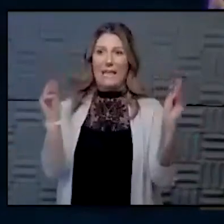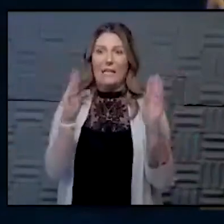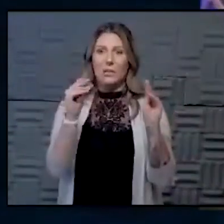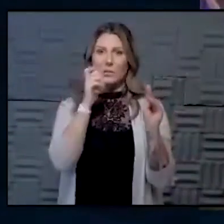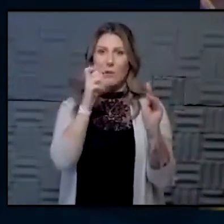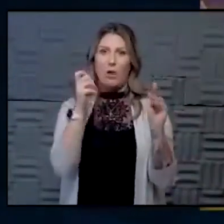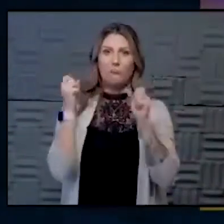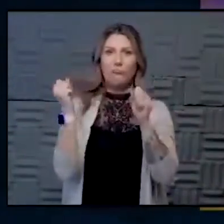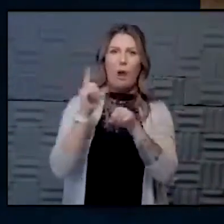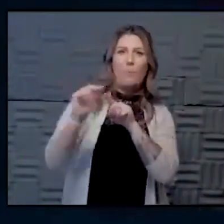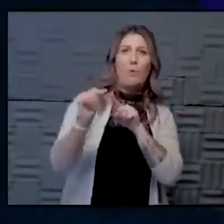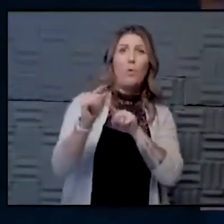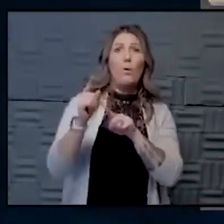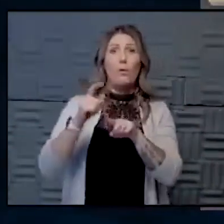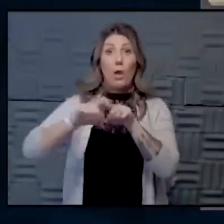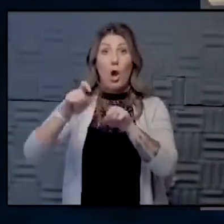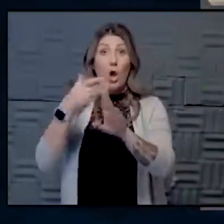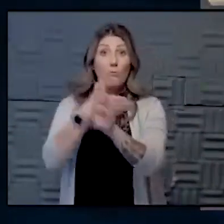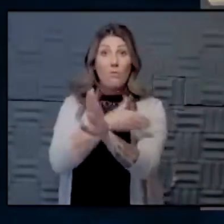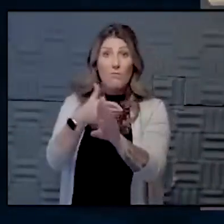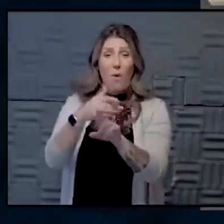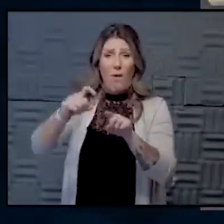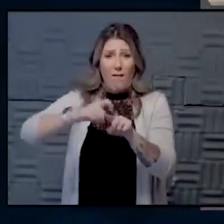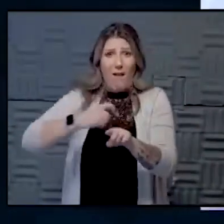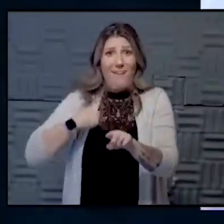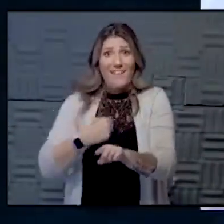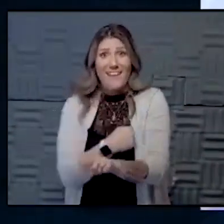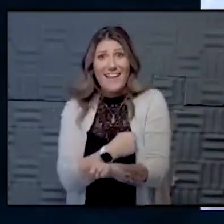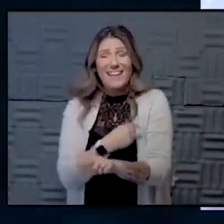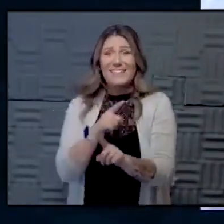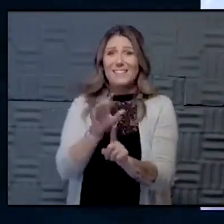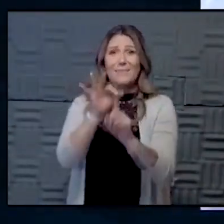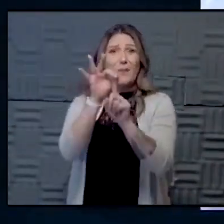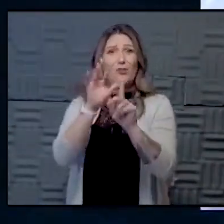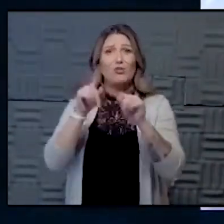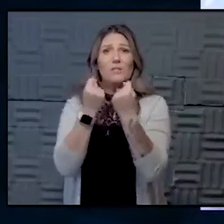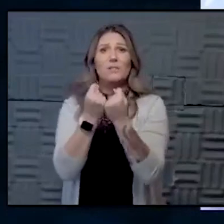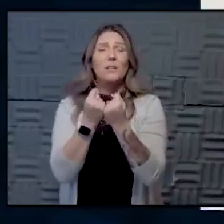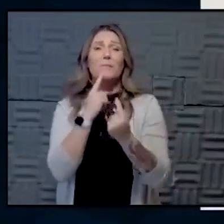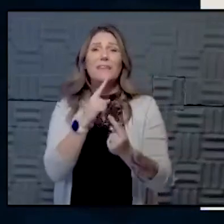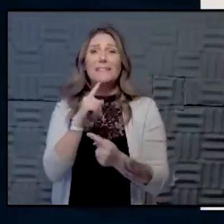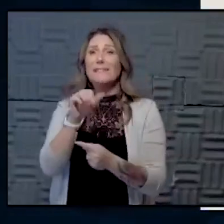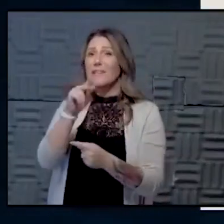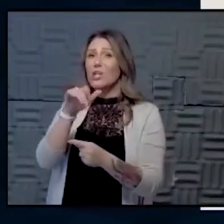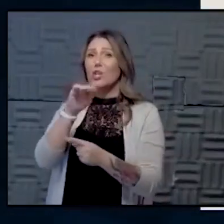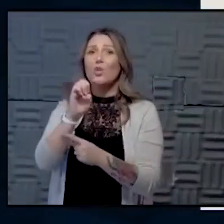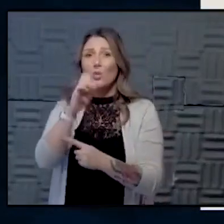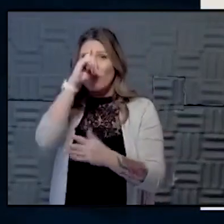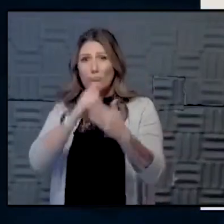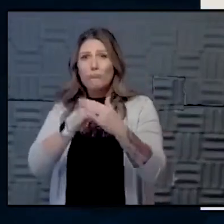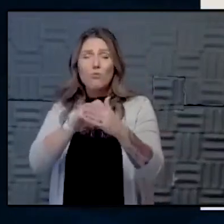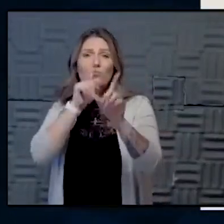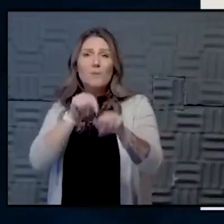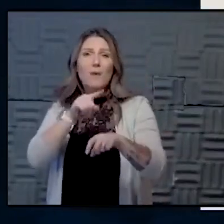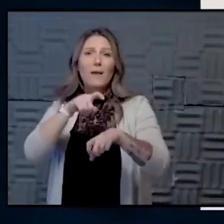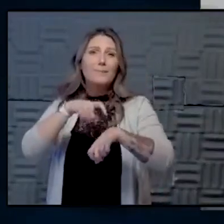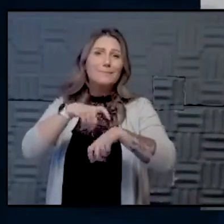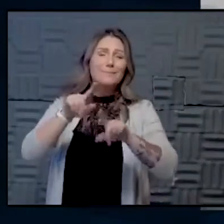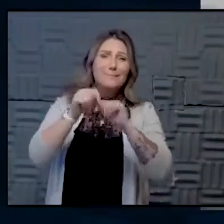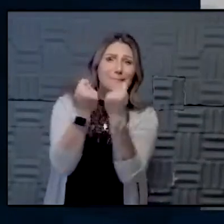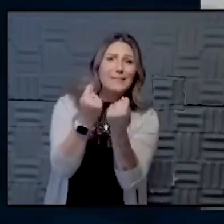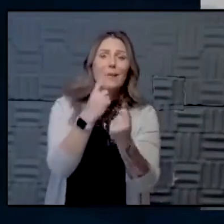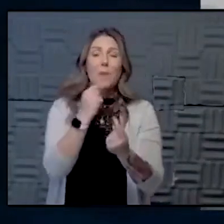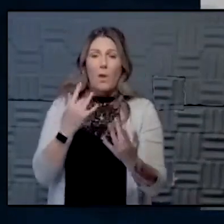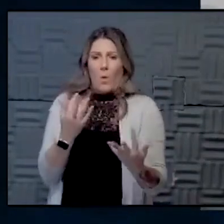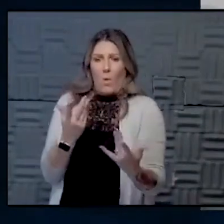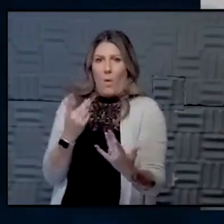fast, they call ahead. They call us, and we have a special team called the Acute Stroke Response Team. They are ready and waiting by the time the patient gets here.